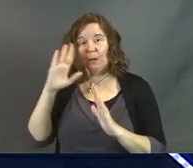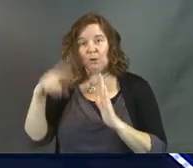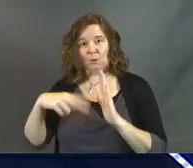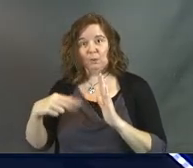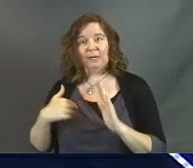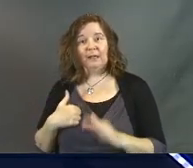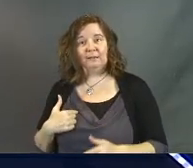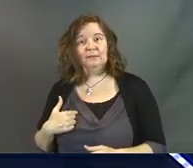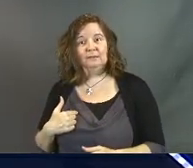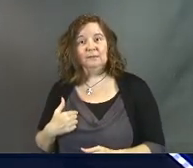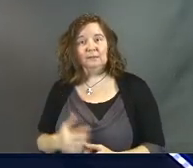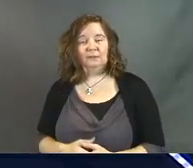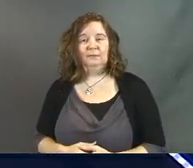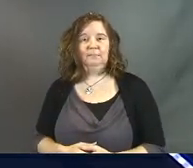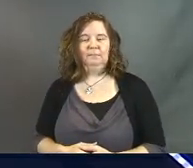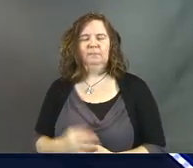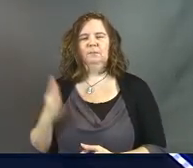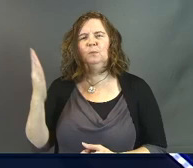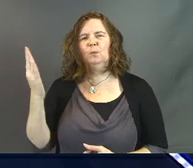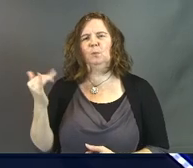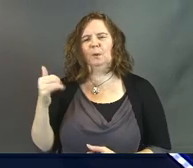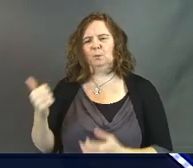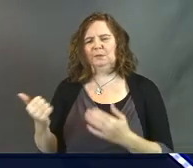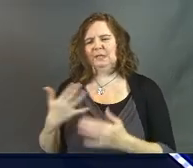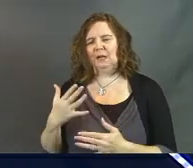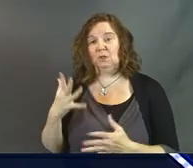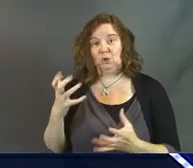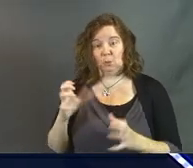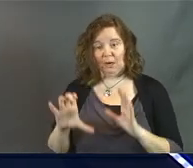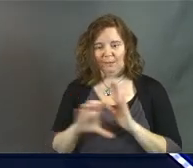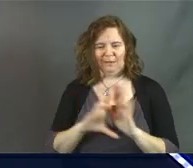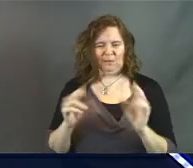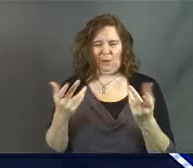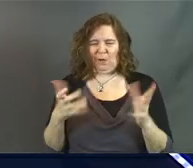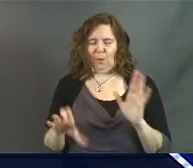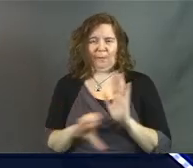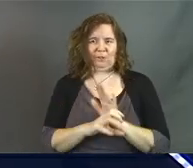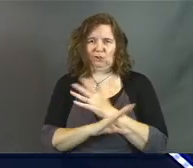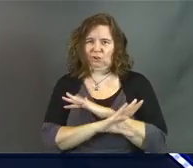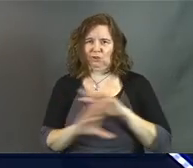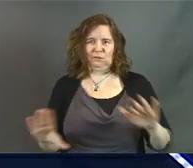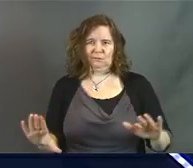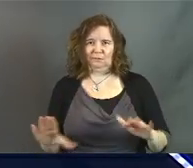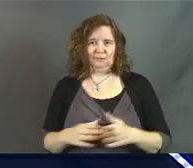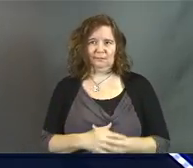it. Okay, why are we sending this in? Do you want a picture? No, I don't want your pictures.